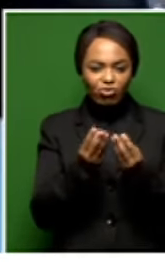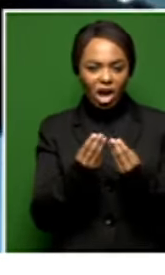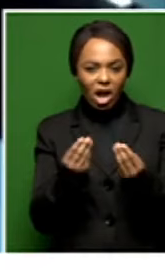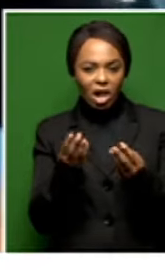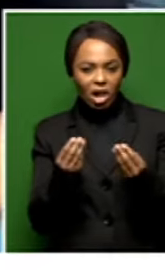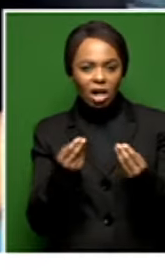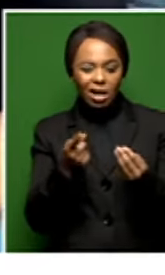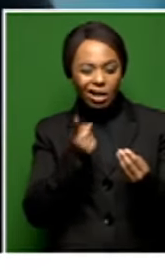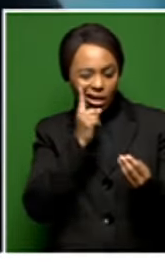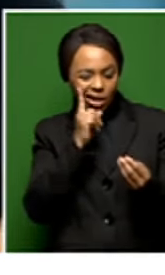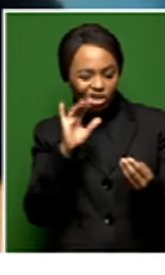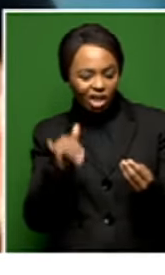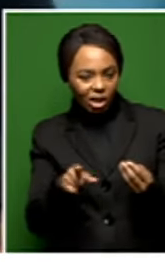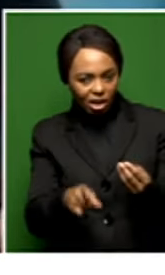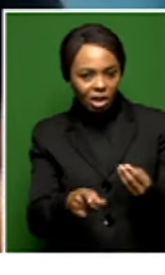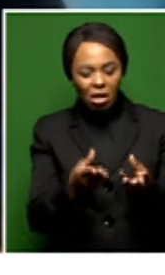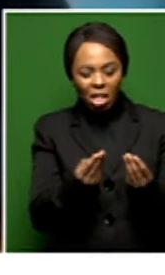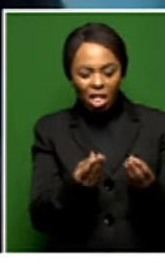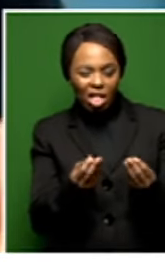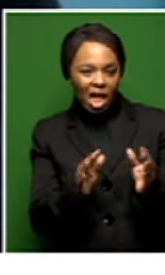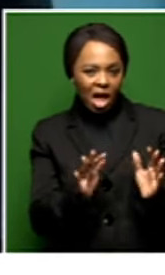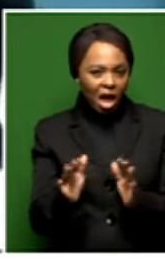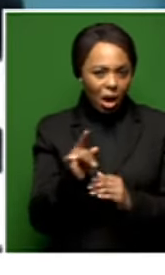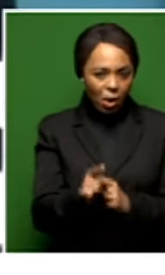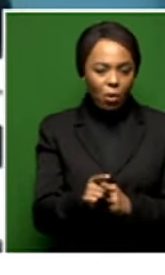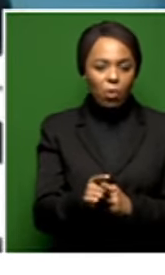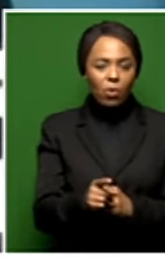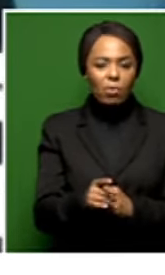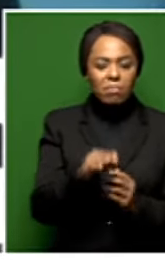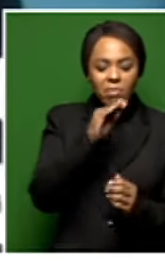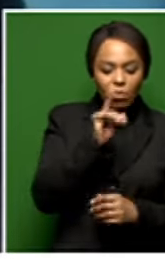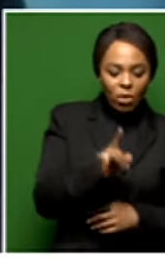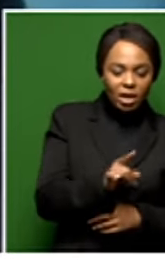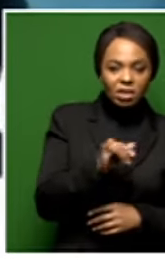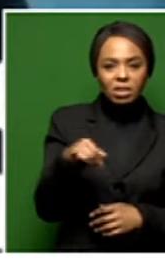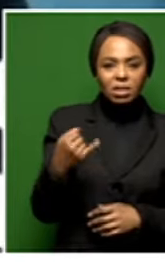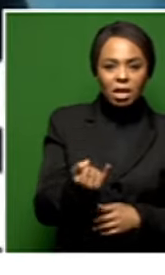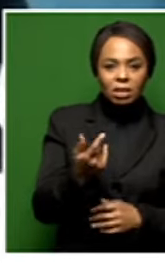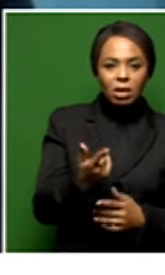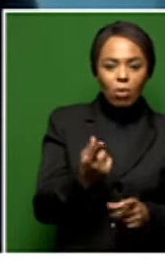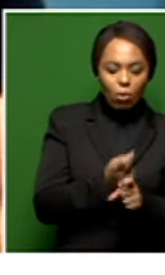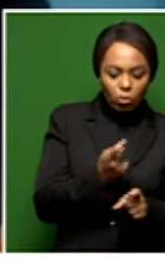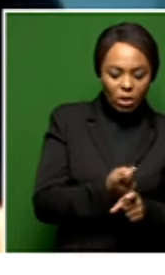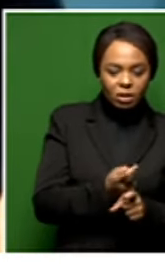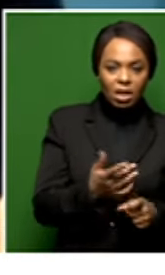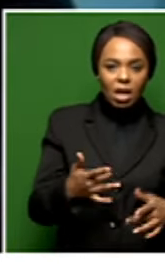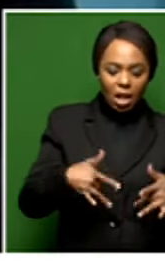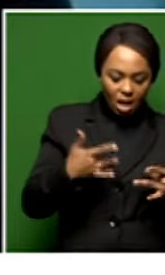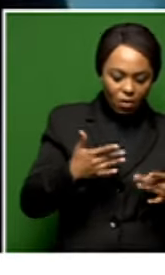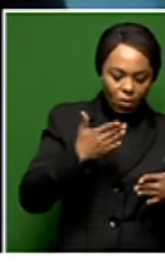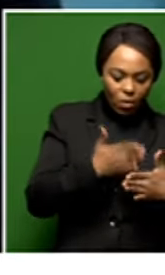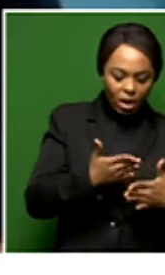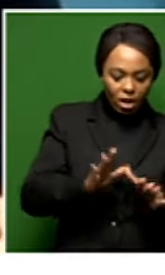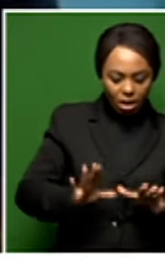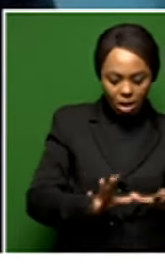kind of like being on the periphery of what it means to be a contemporary artist living and working right now in Africa.